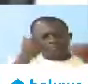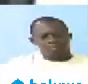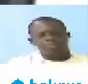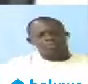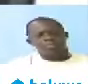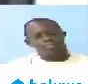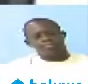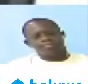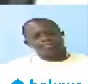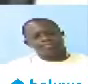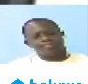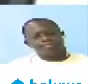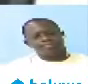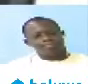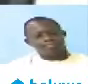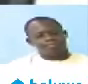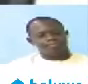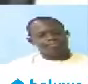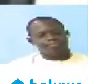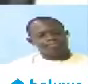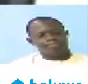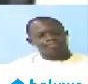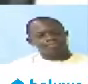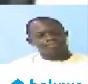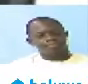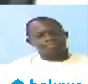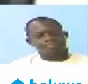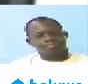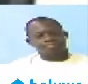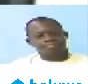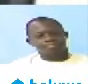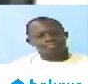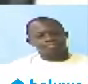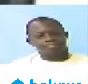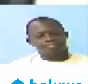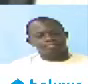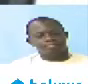setting how the time Ekomo Kerobulo